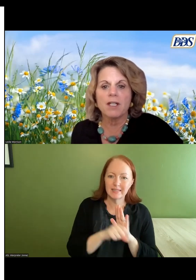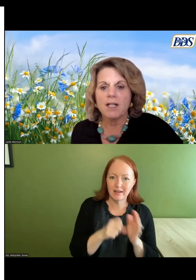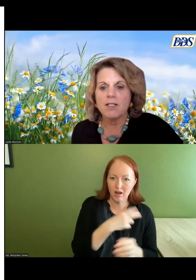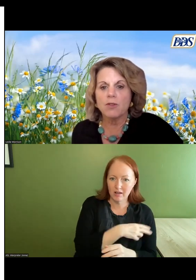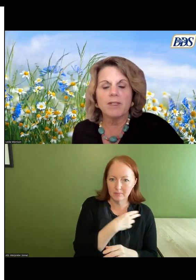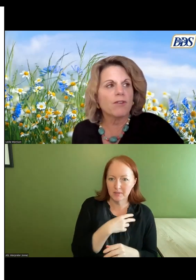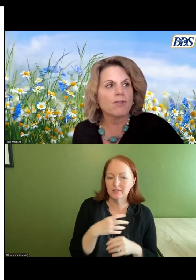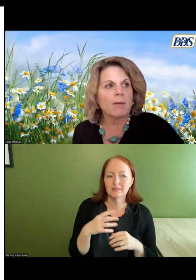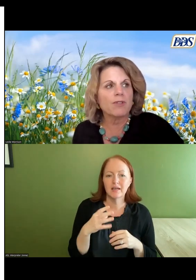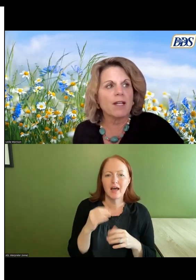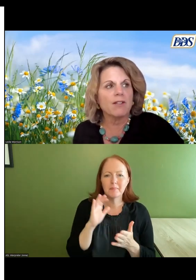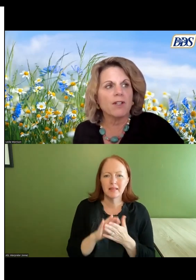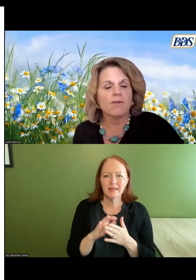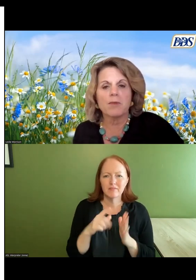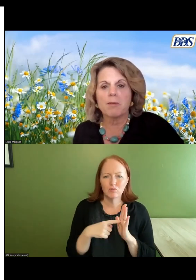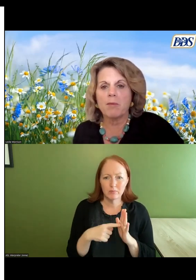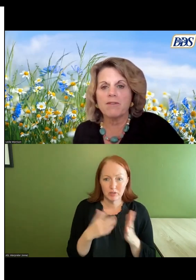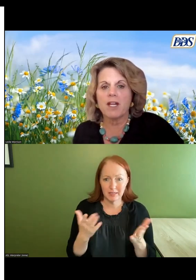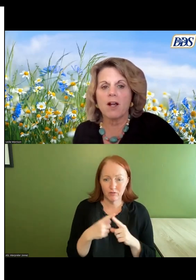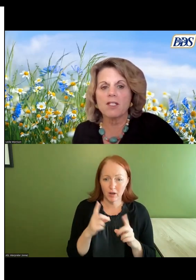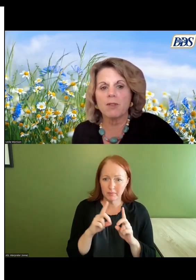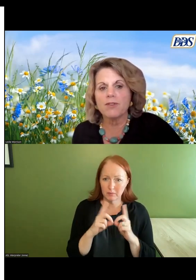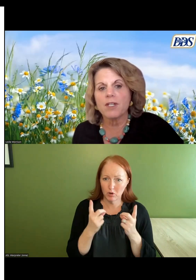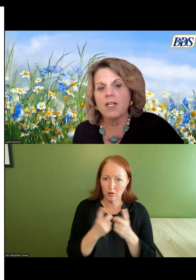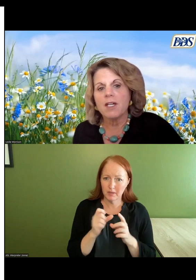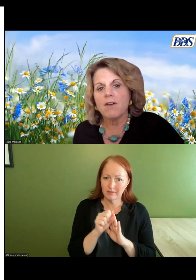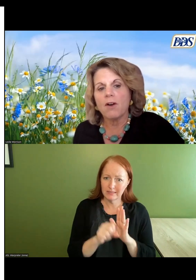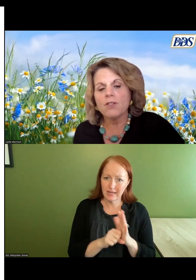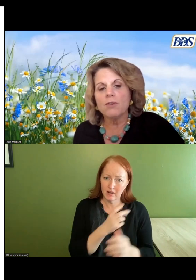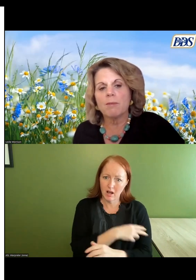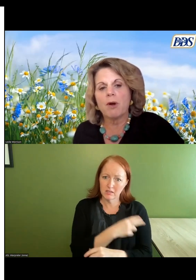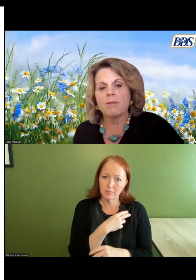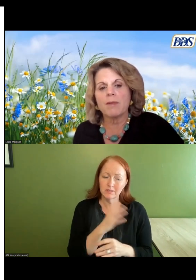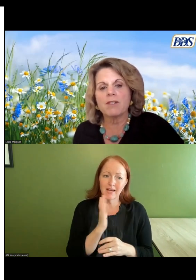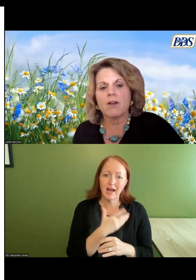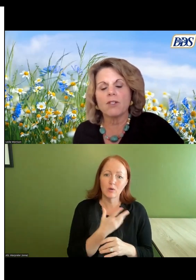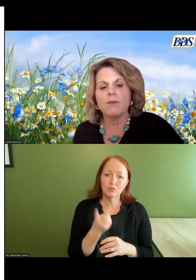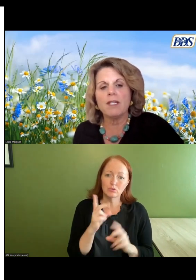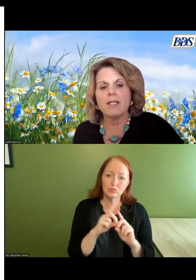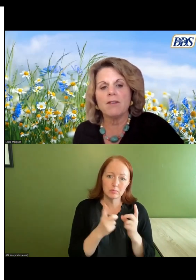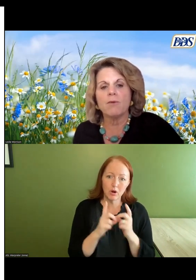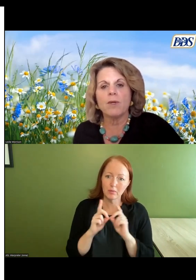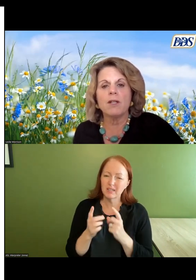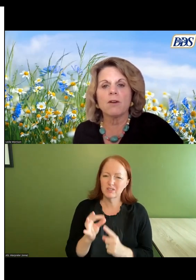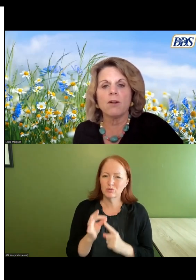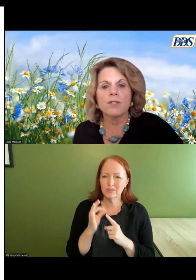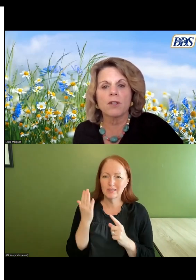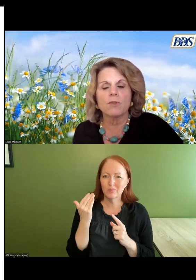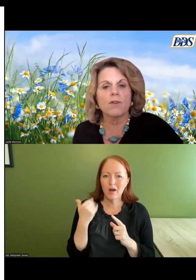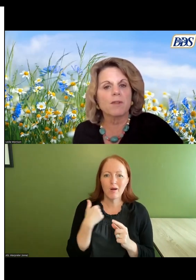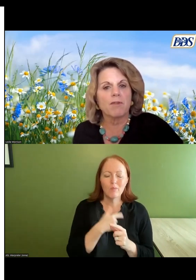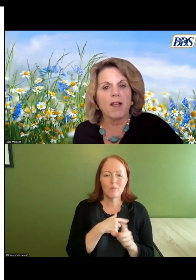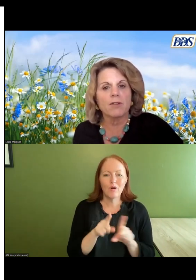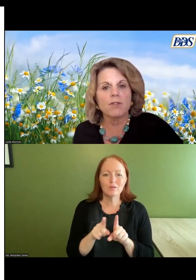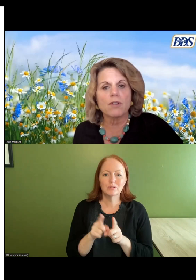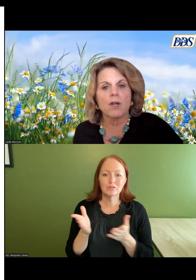And I do believe there's a representative here from the Department of State Hospitals. Our two departments are unique in that we are also